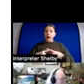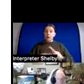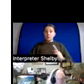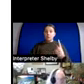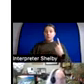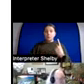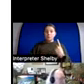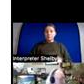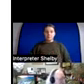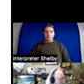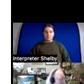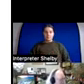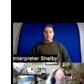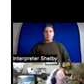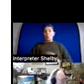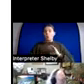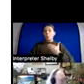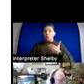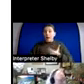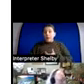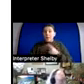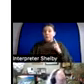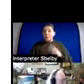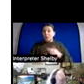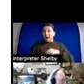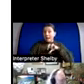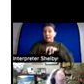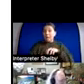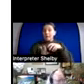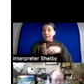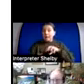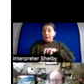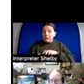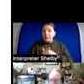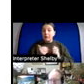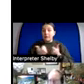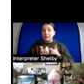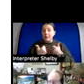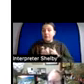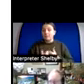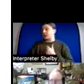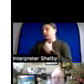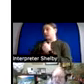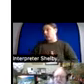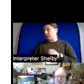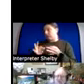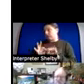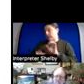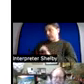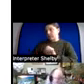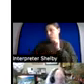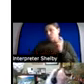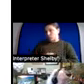welcome to me cookie cookie game sorry about the korean captions game